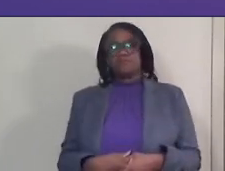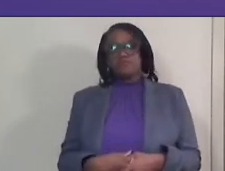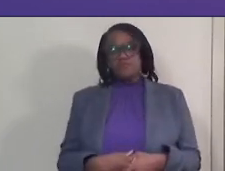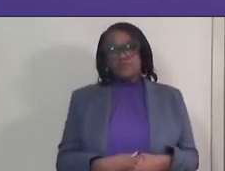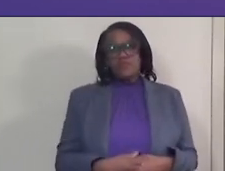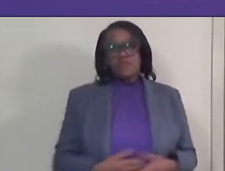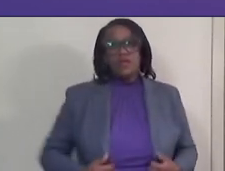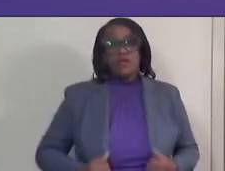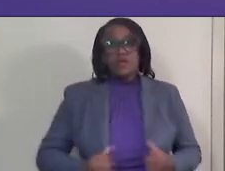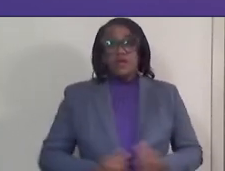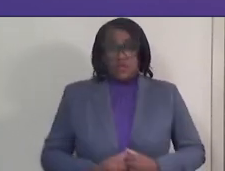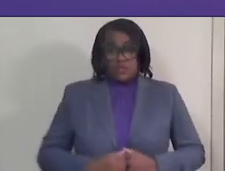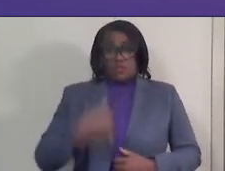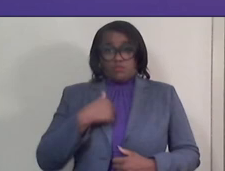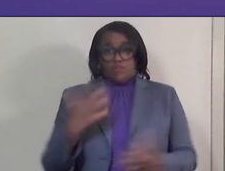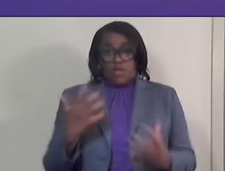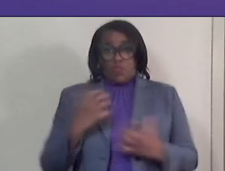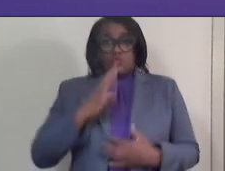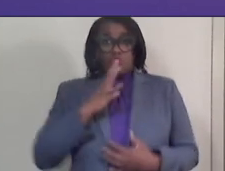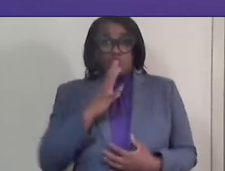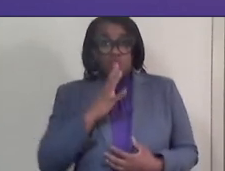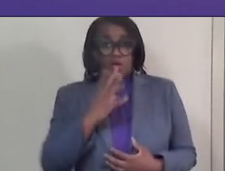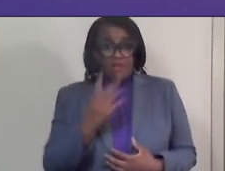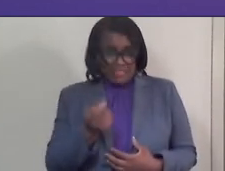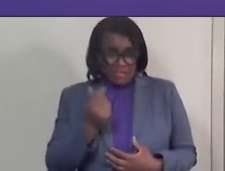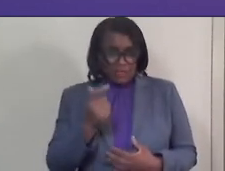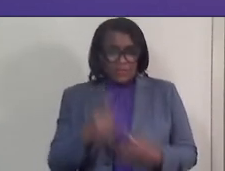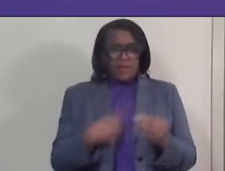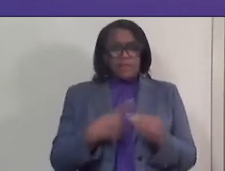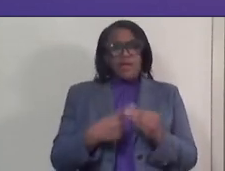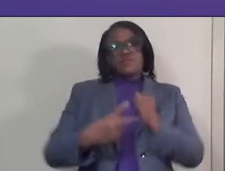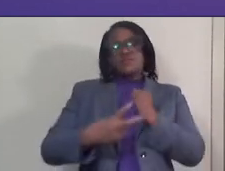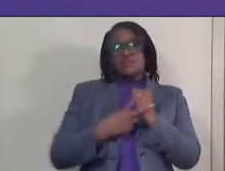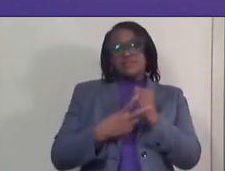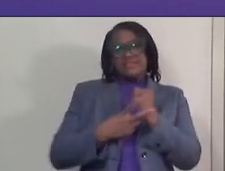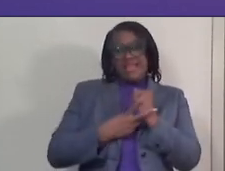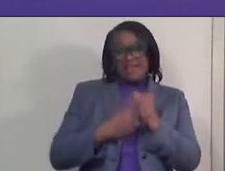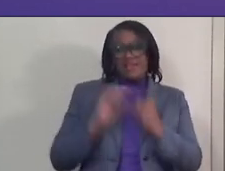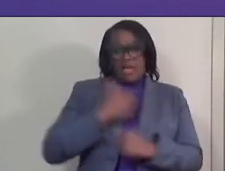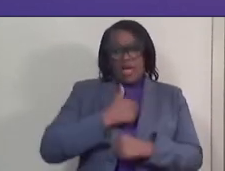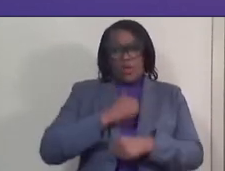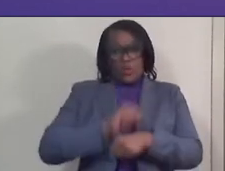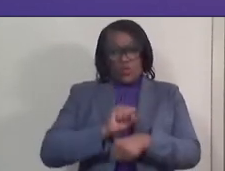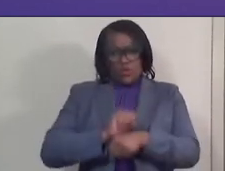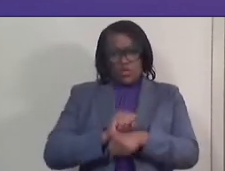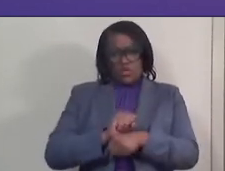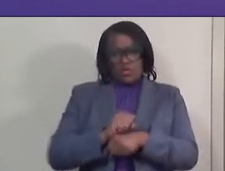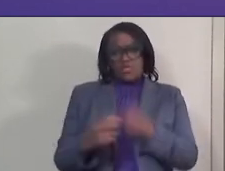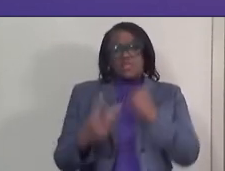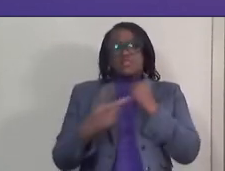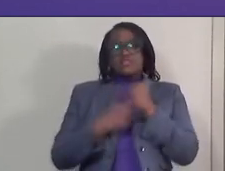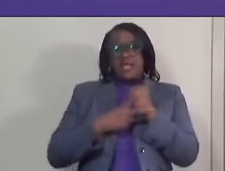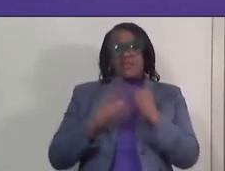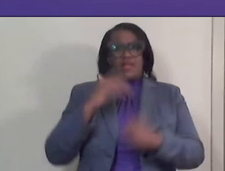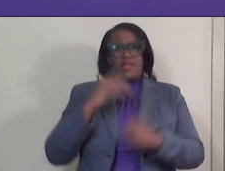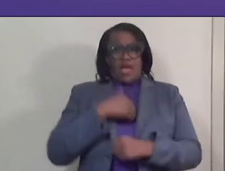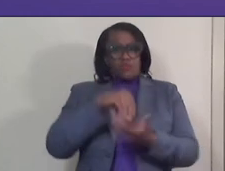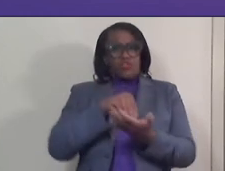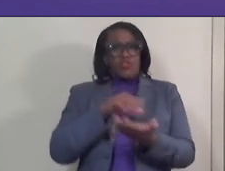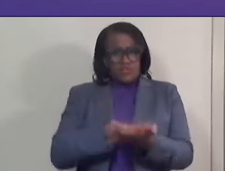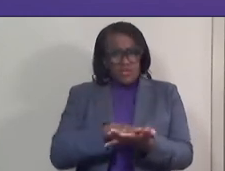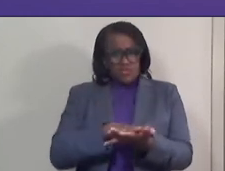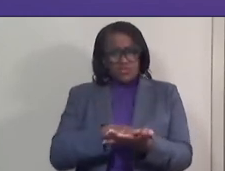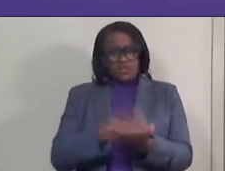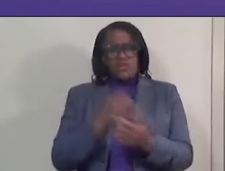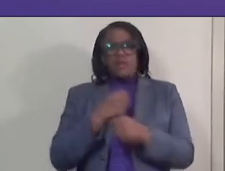So I wanted to talk a little bit about saving our work, saving our documentation, ensuring that